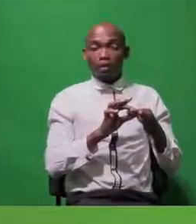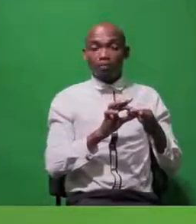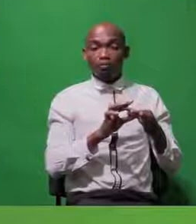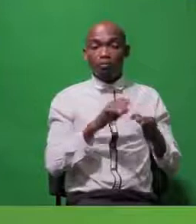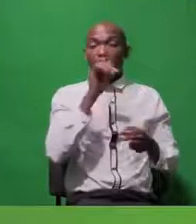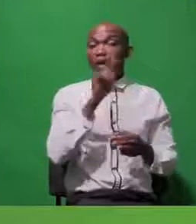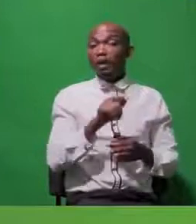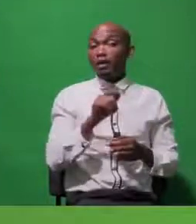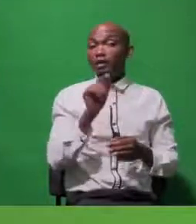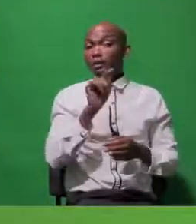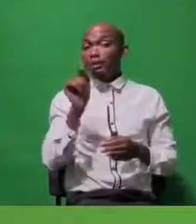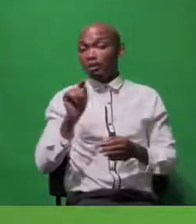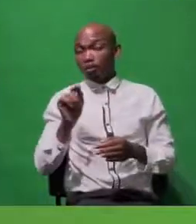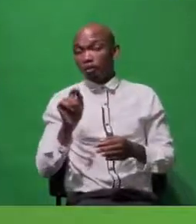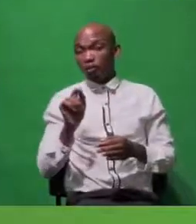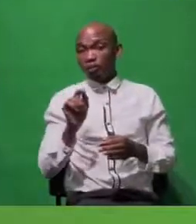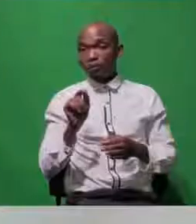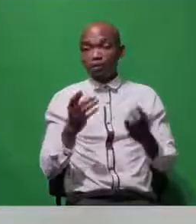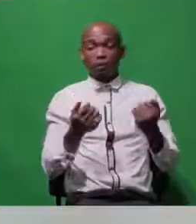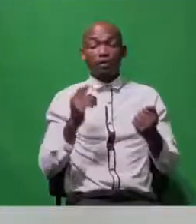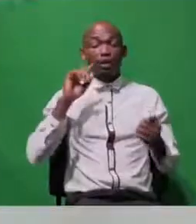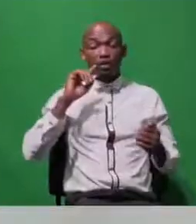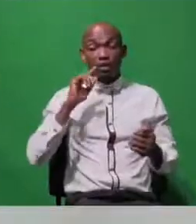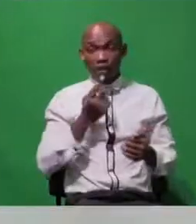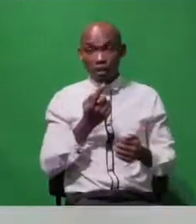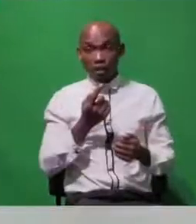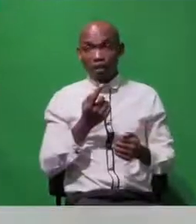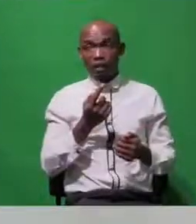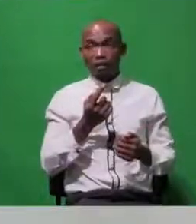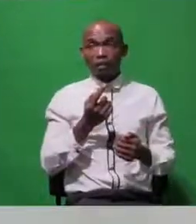base of your triangle.